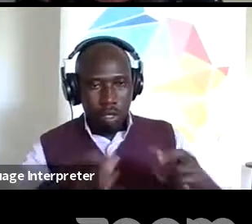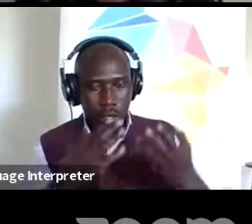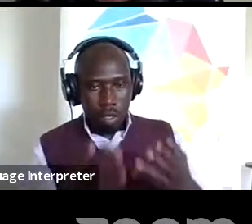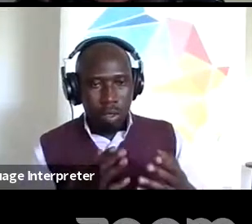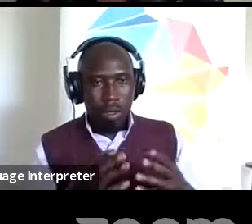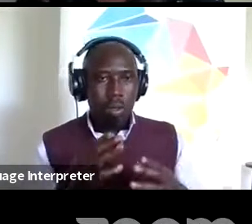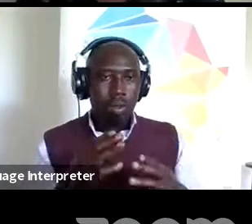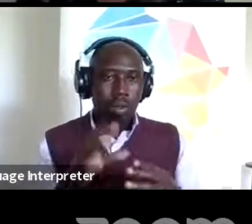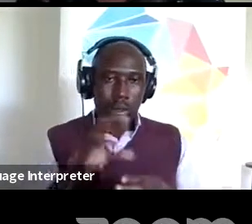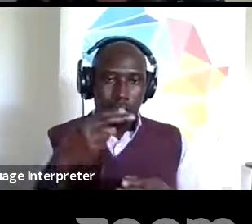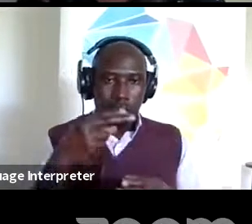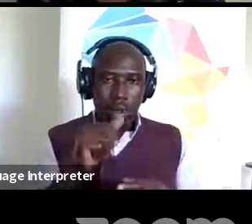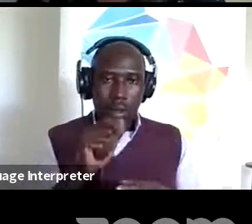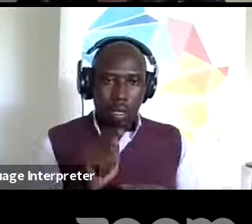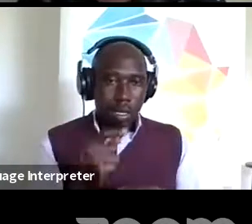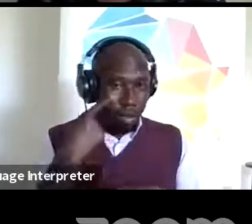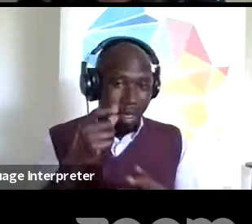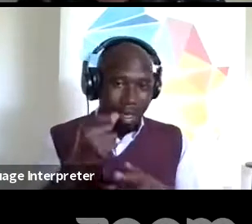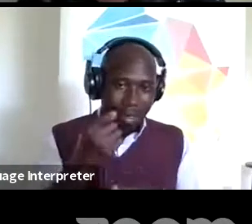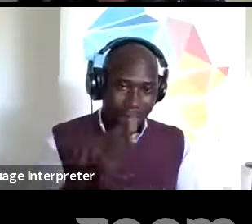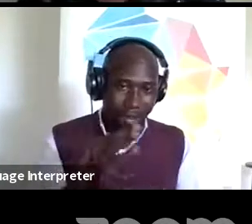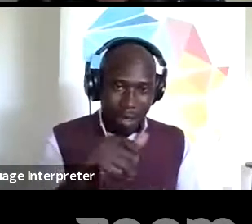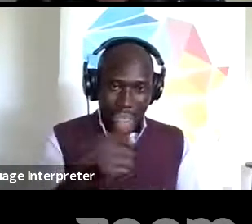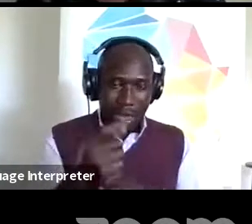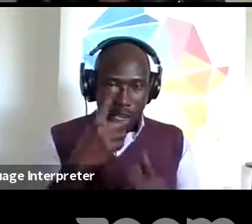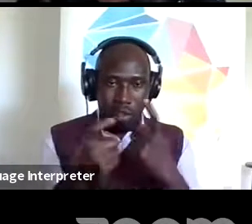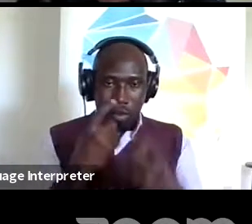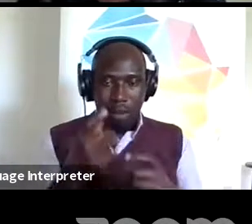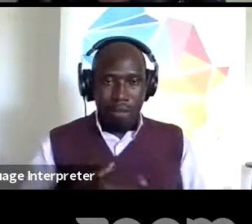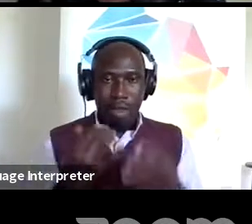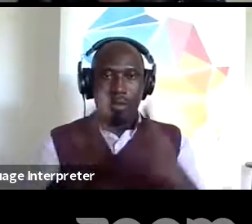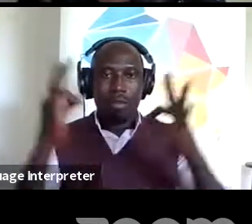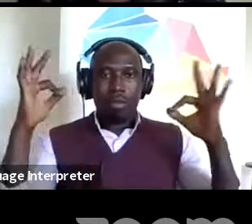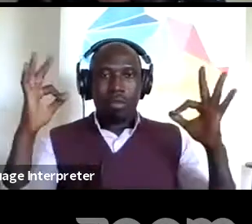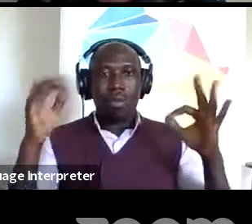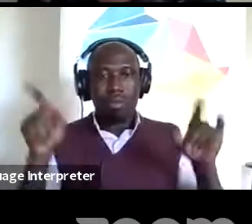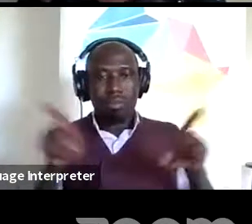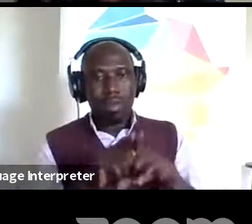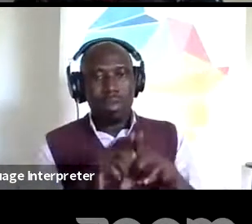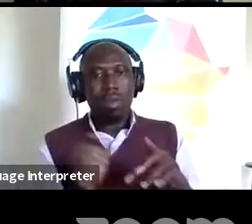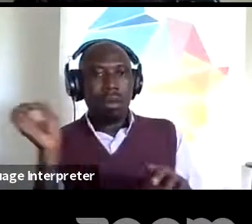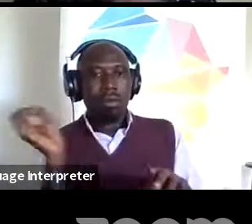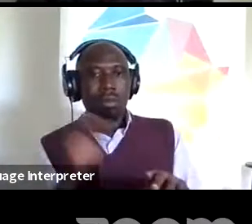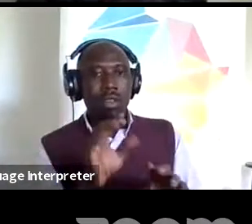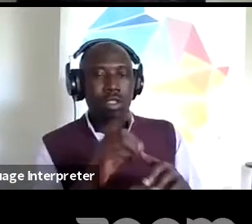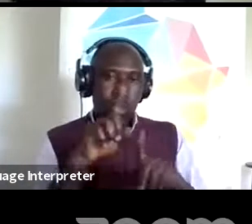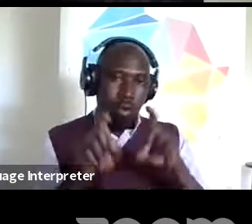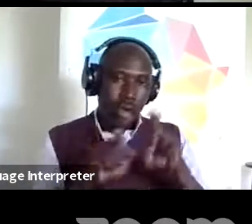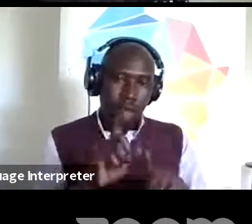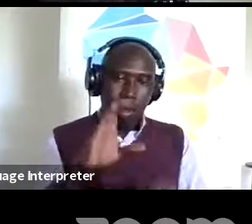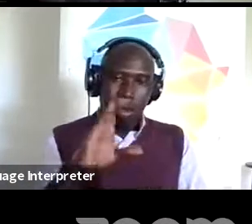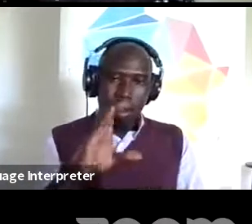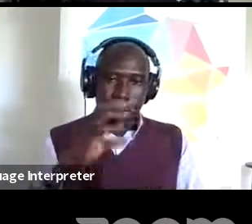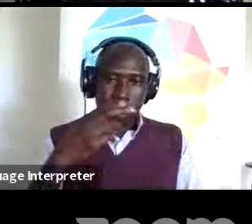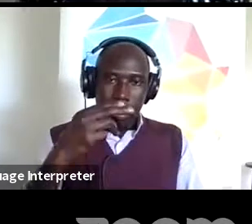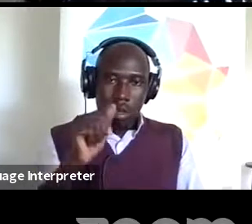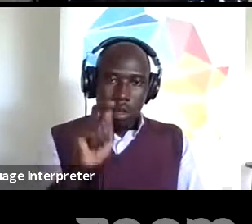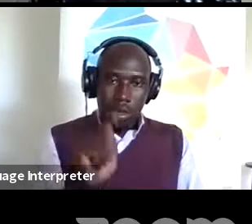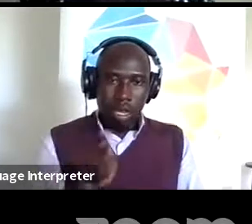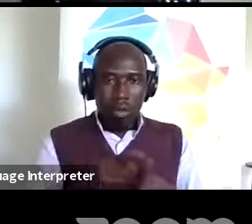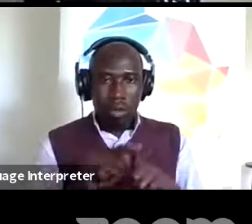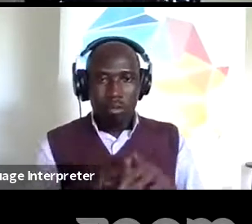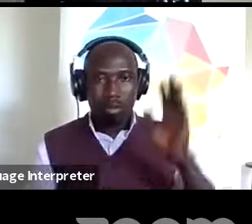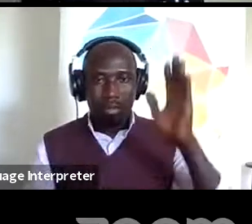to see if there are any questions. Please feel free to either throw your questions in the chat or to raise your